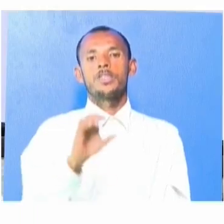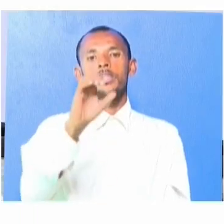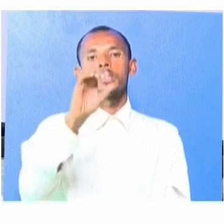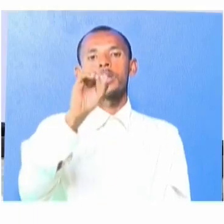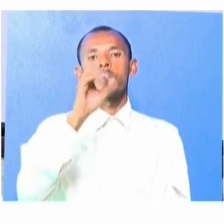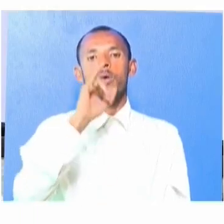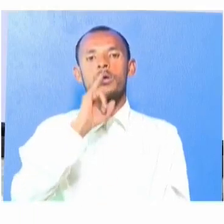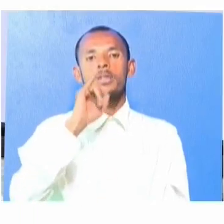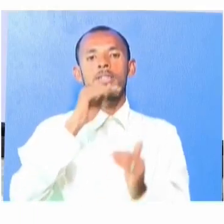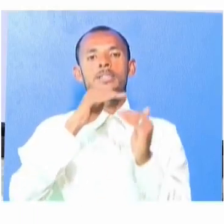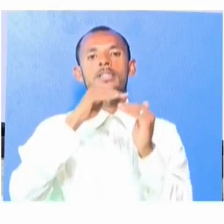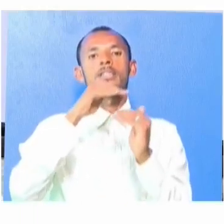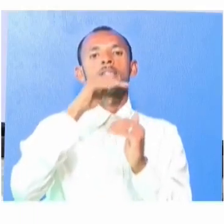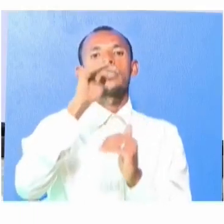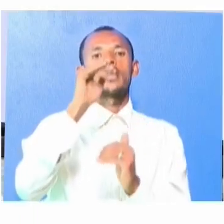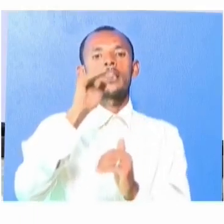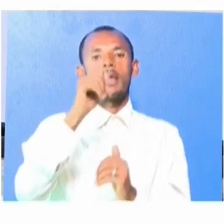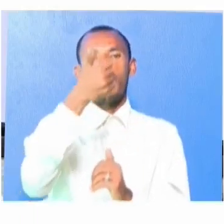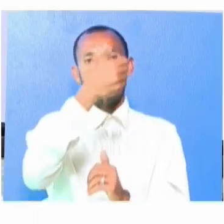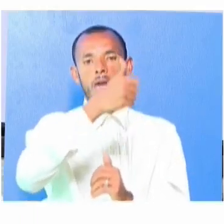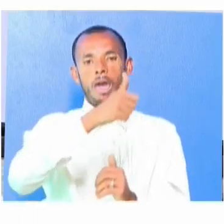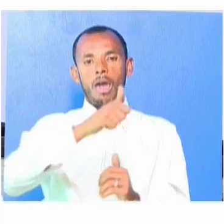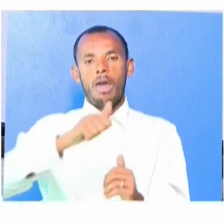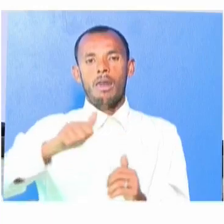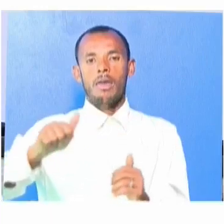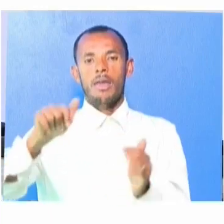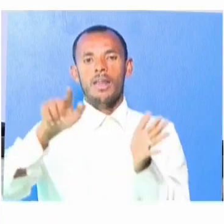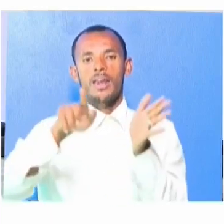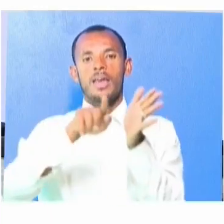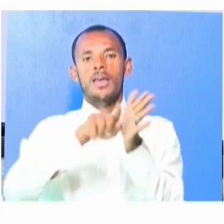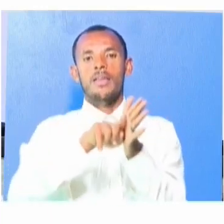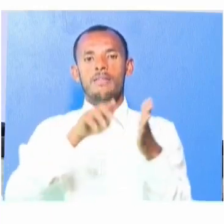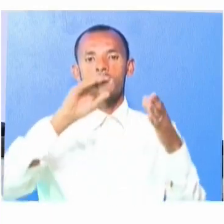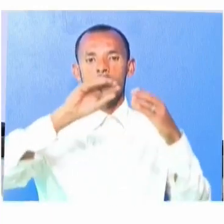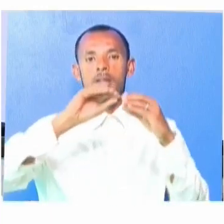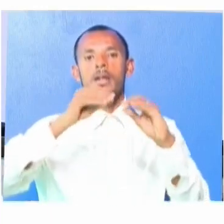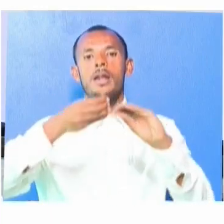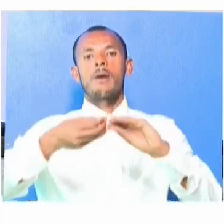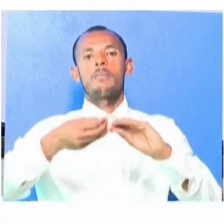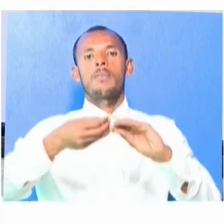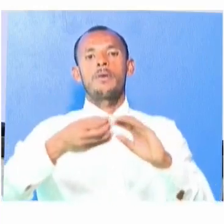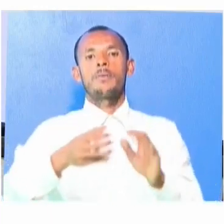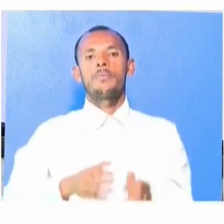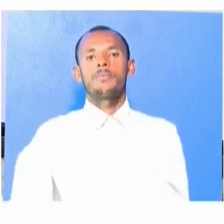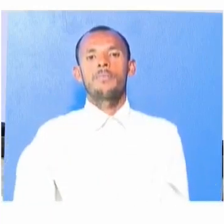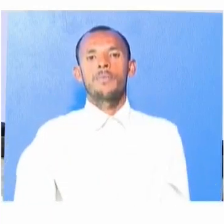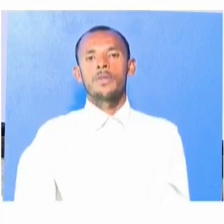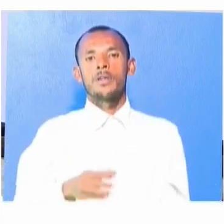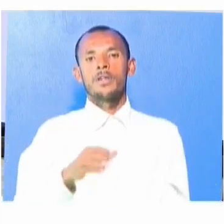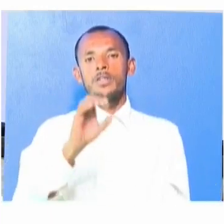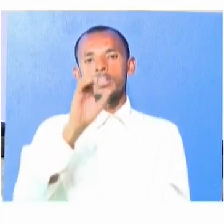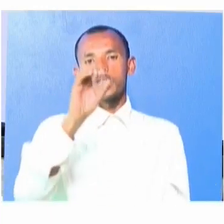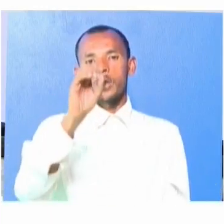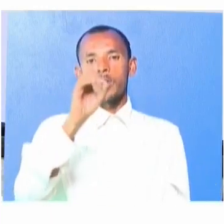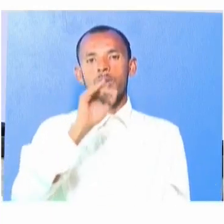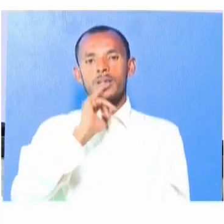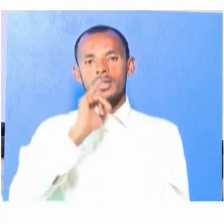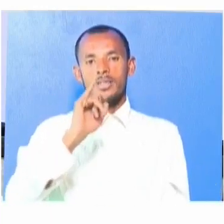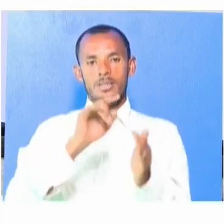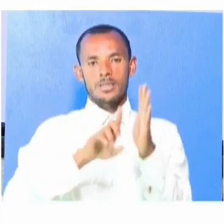0 is greater than any negative numbers. Any negative number. Any negative